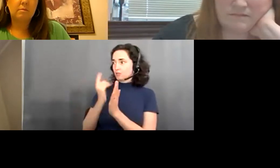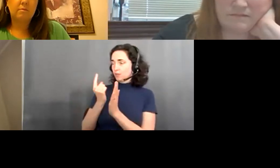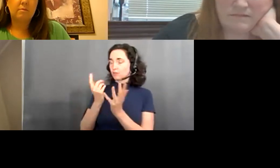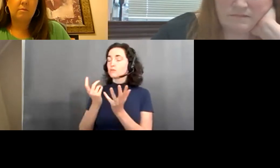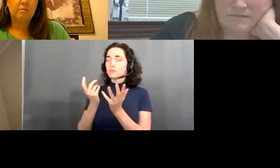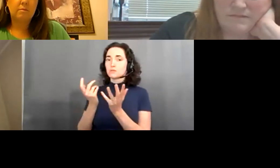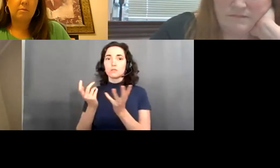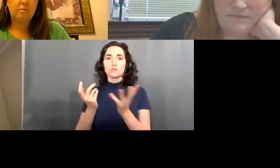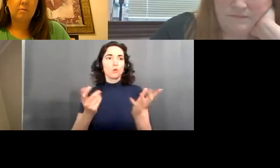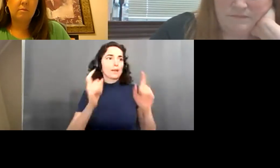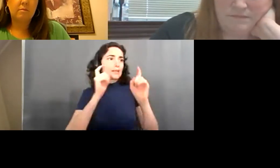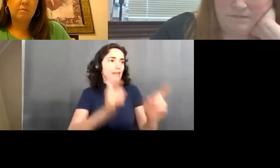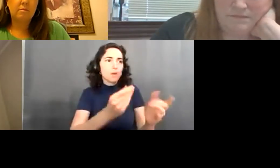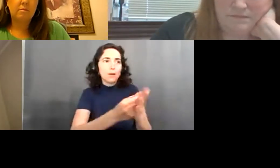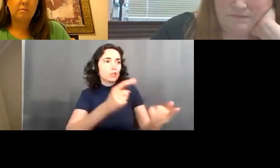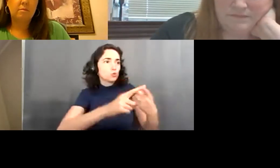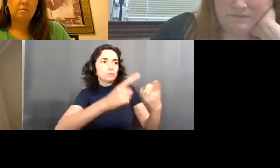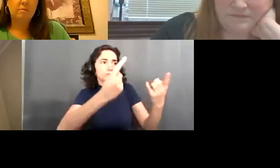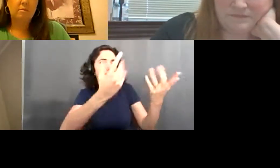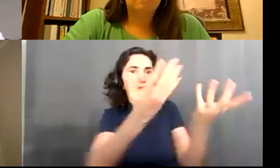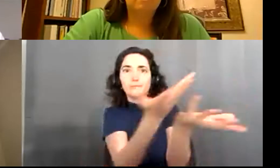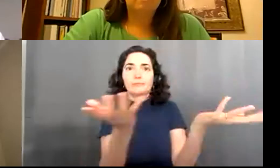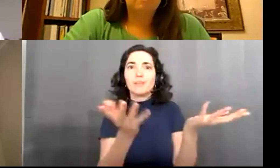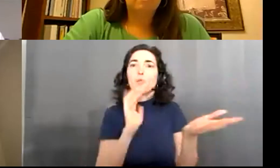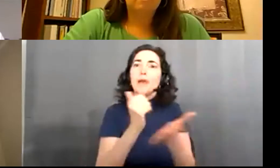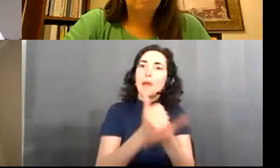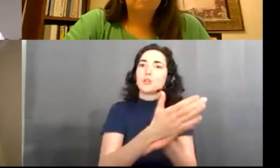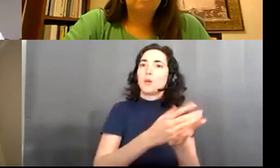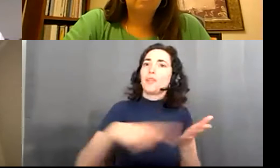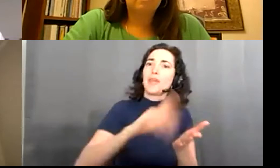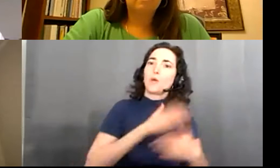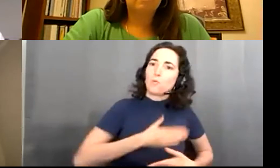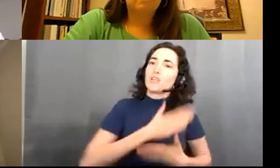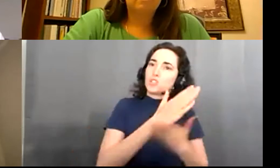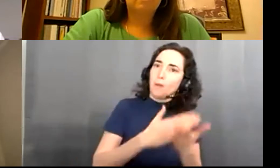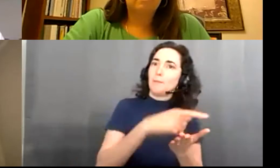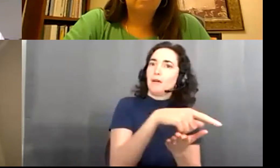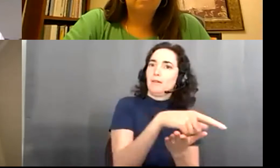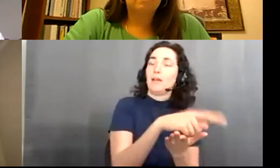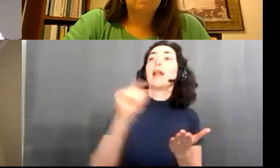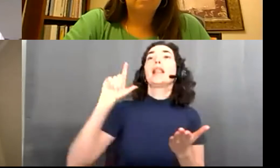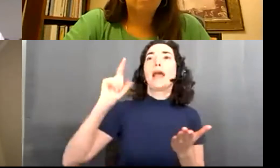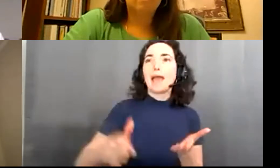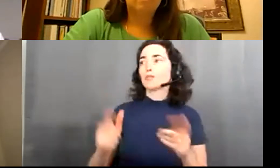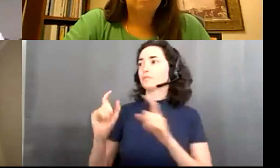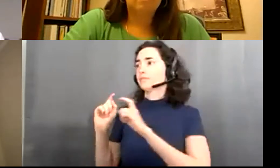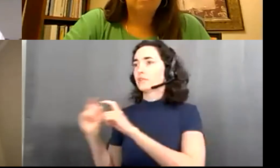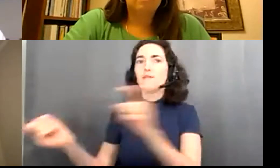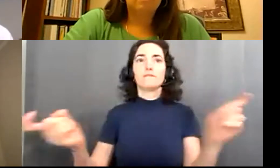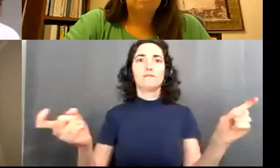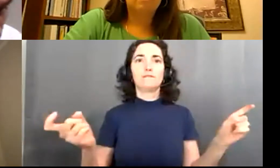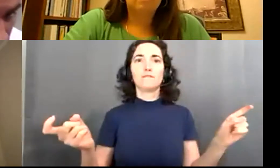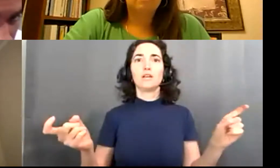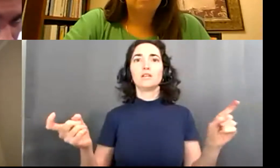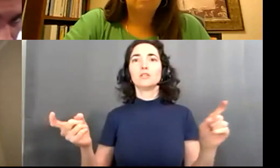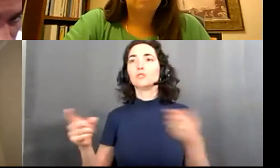think, that they would really appreciate it and it would help at this point. And then later, if we could get something with the community